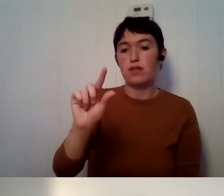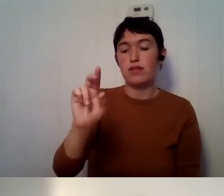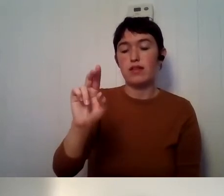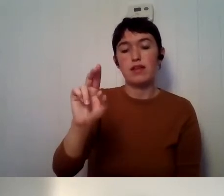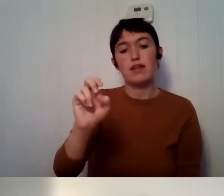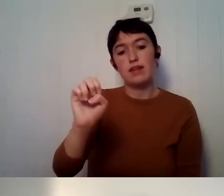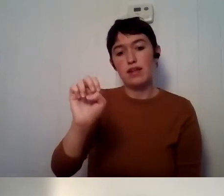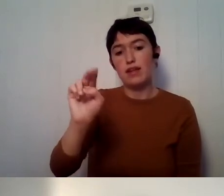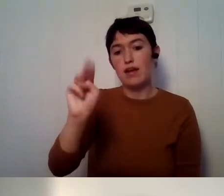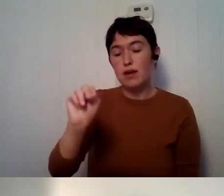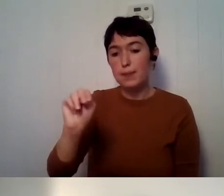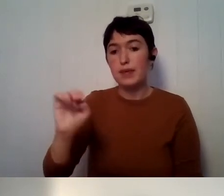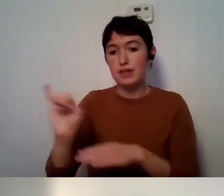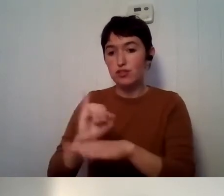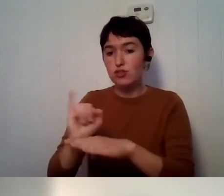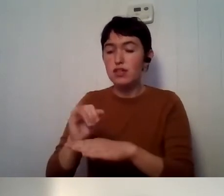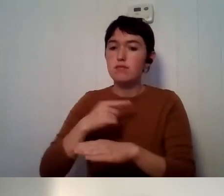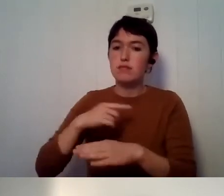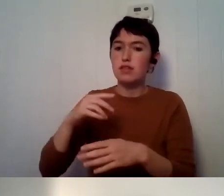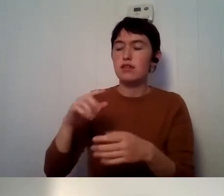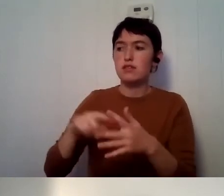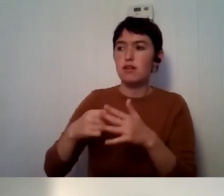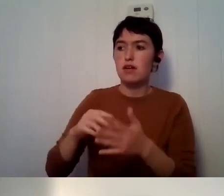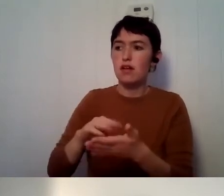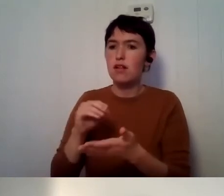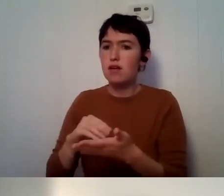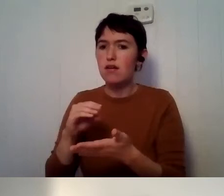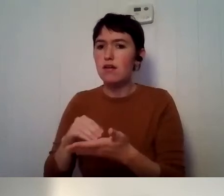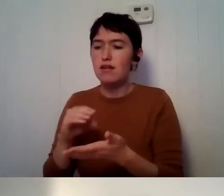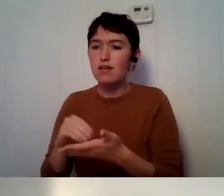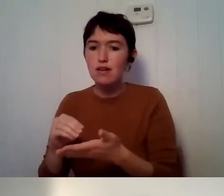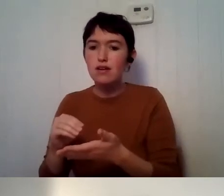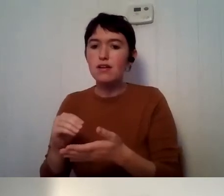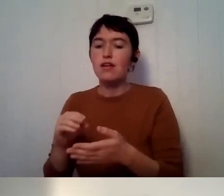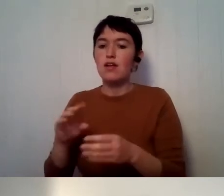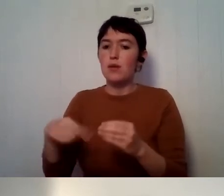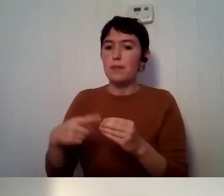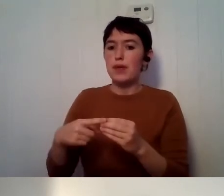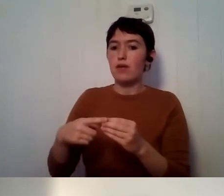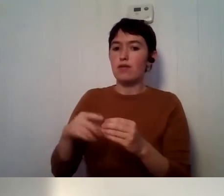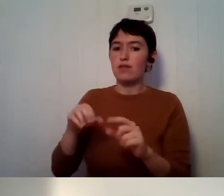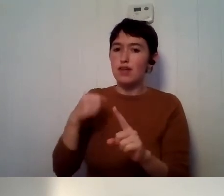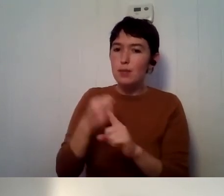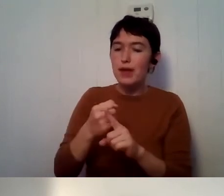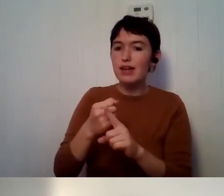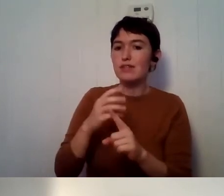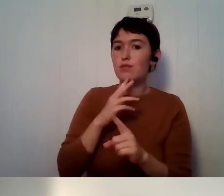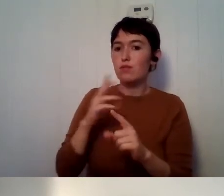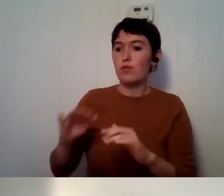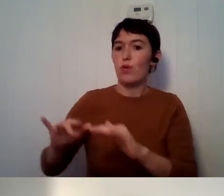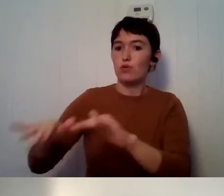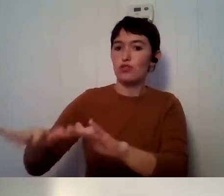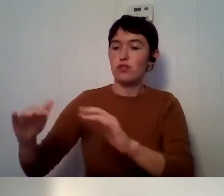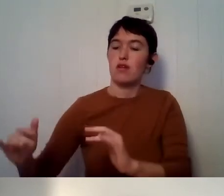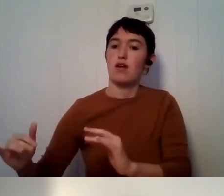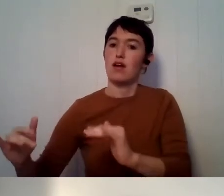more about the impact that rising sea level would have on my community. And that's how I sort of